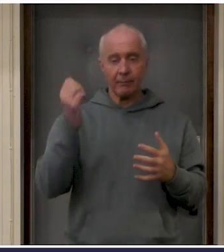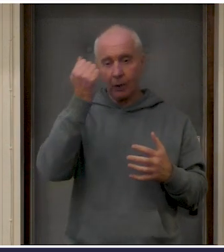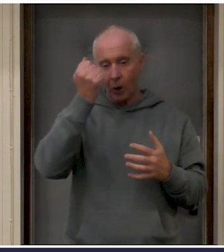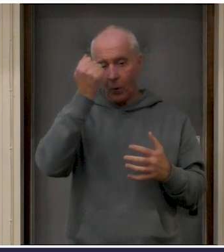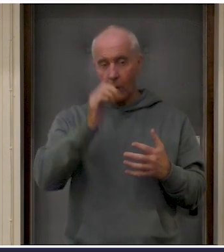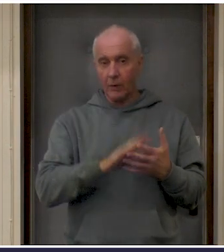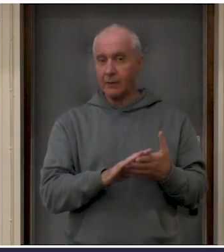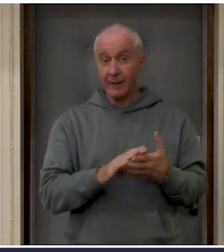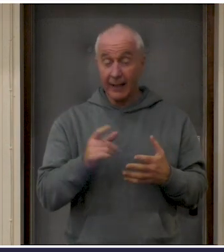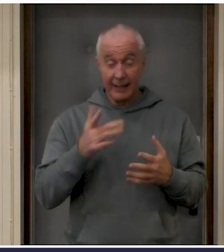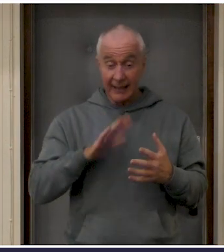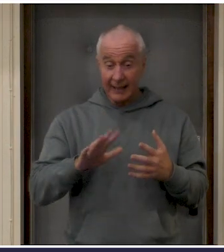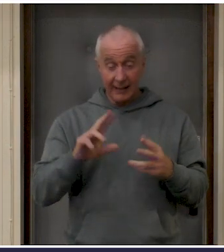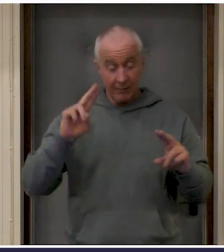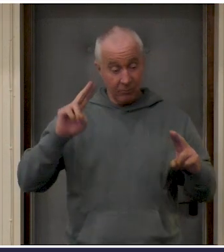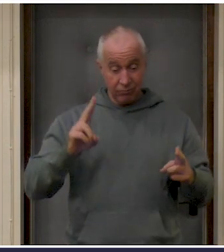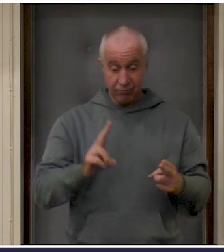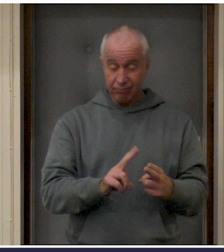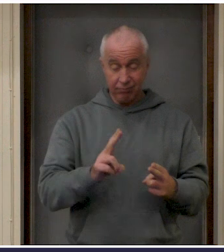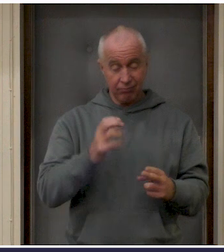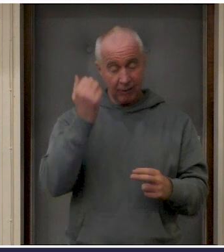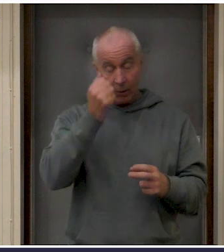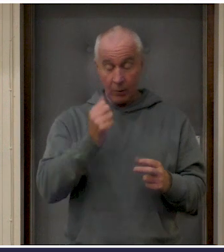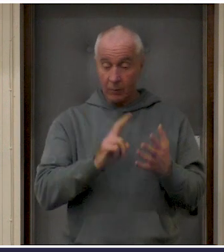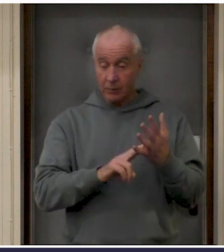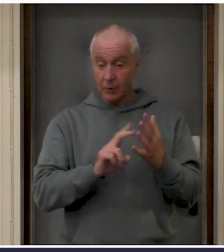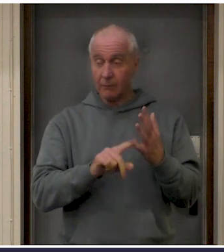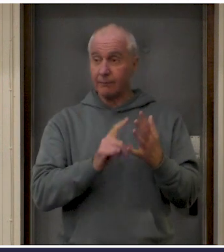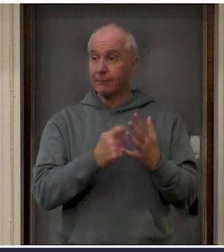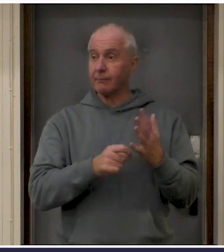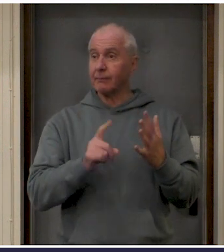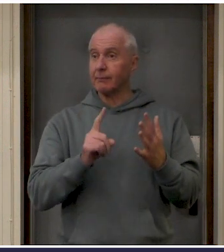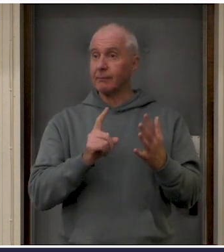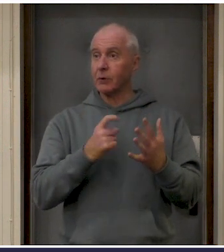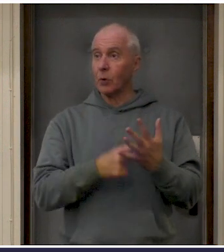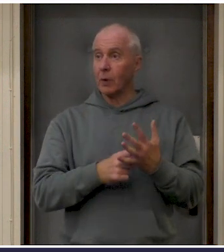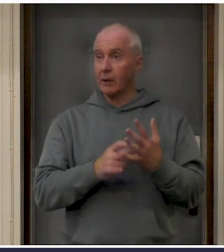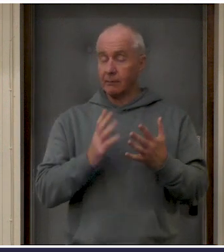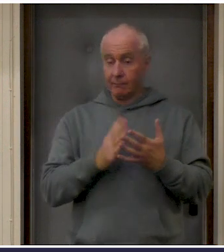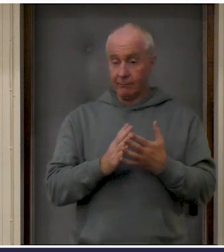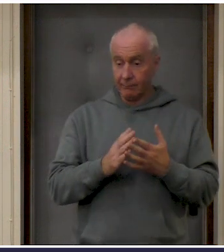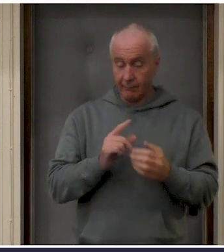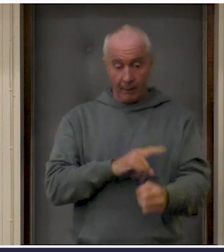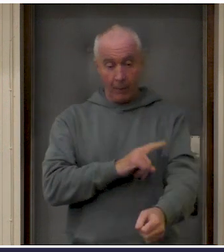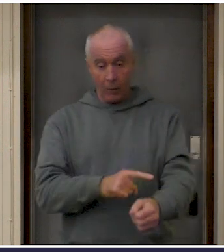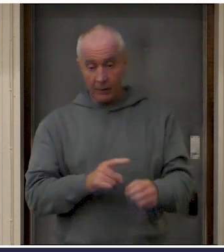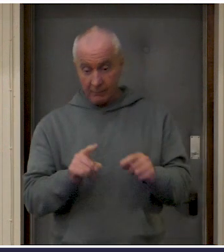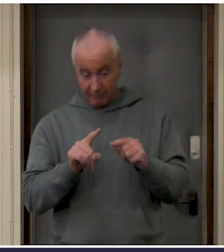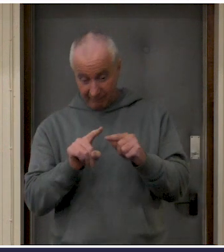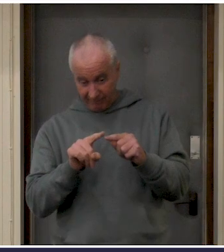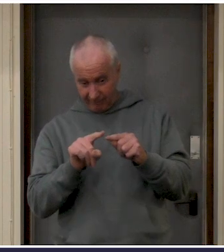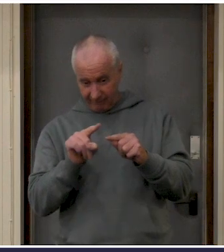They rapidly need to get rid of that. And so nuclear's, and they don't have a huge coastline, really. Renewables